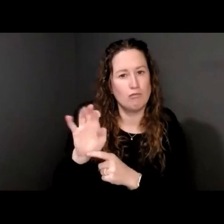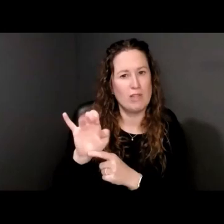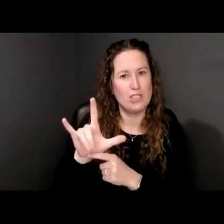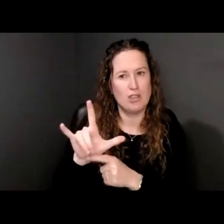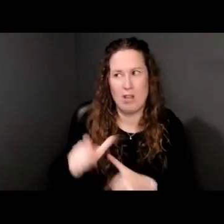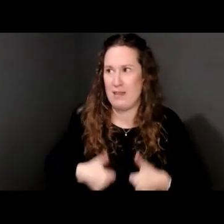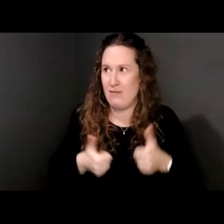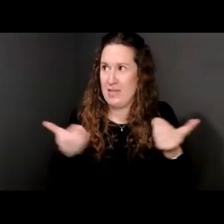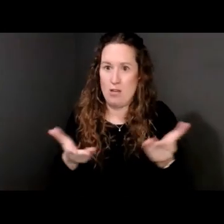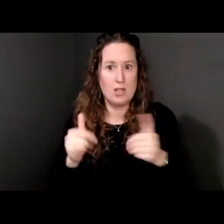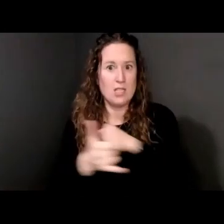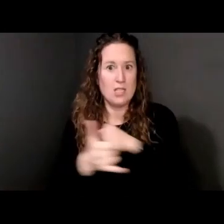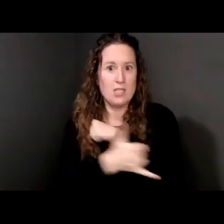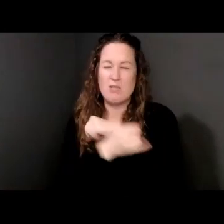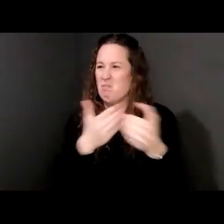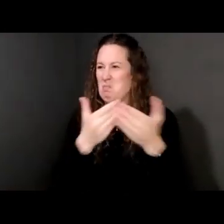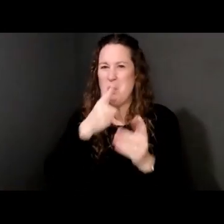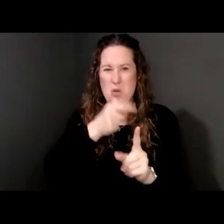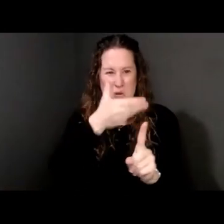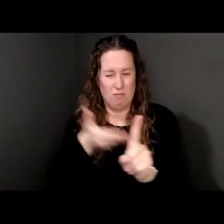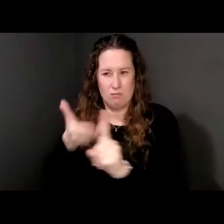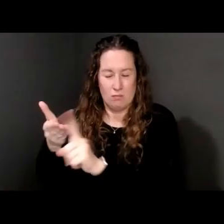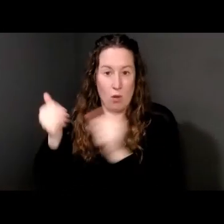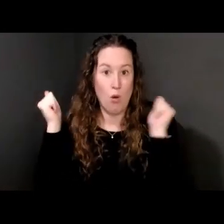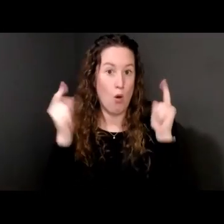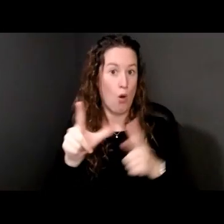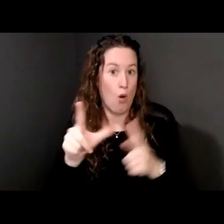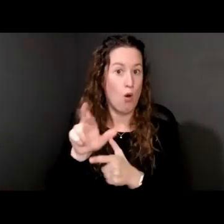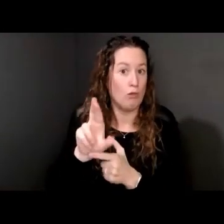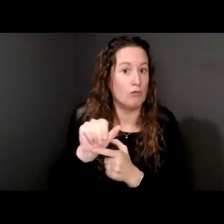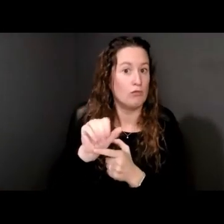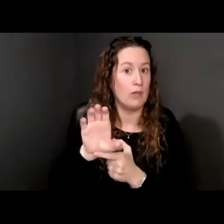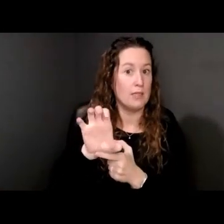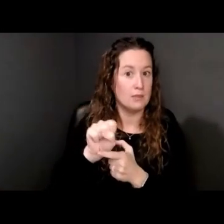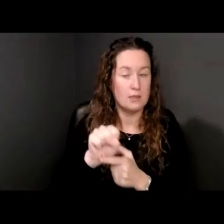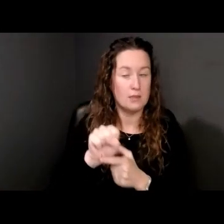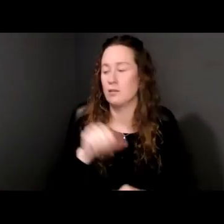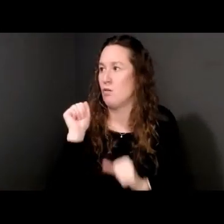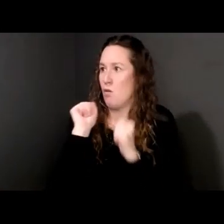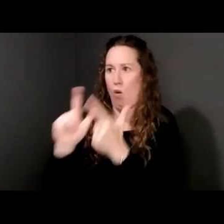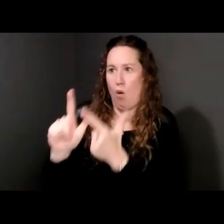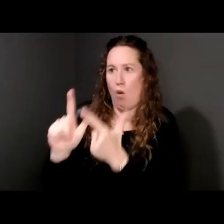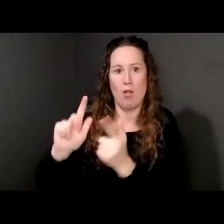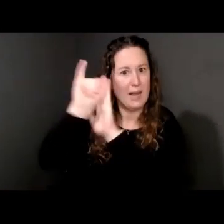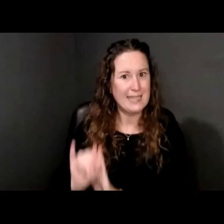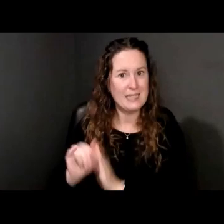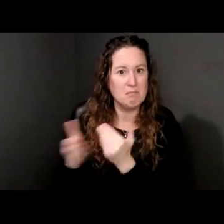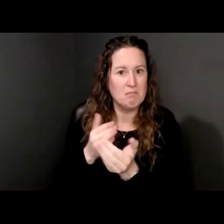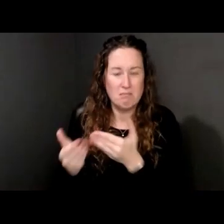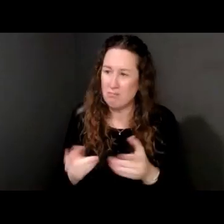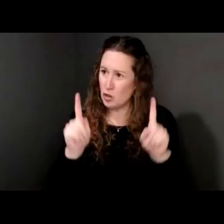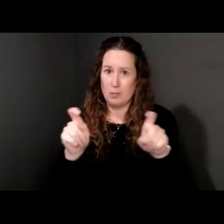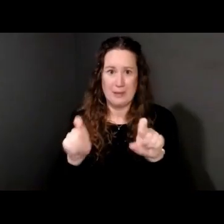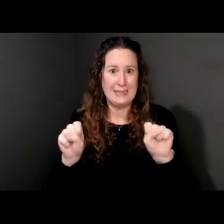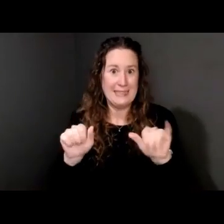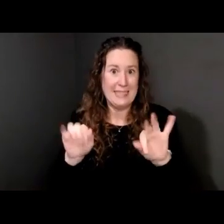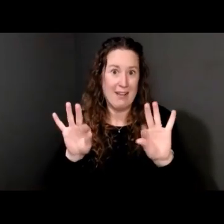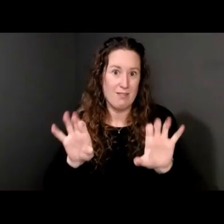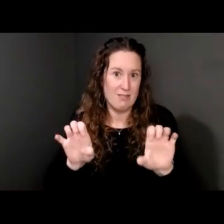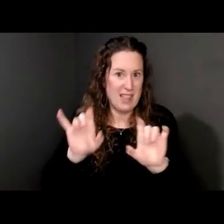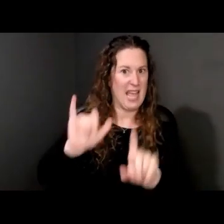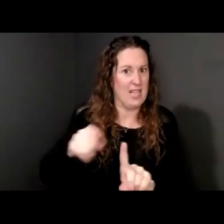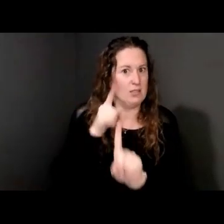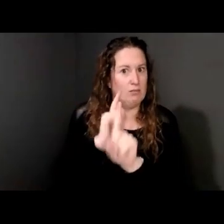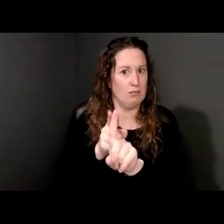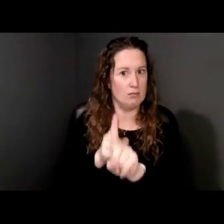regardless of who you are, people of all races and all forms of identities are safe. All people